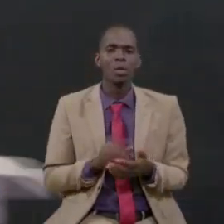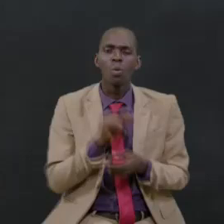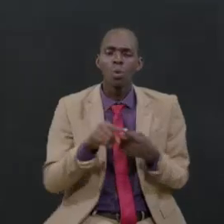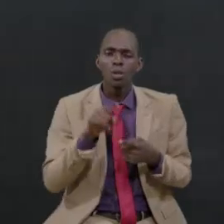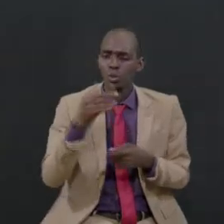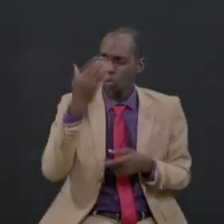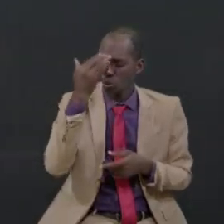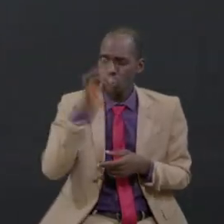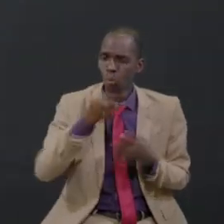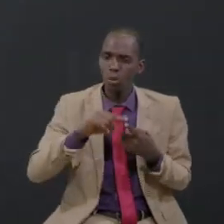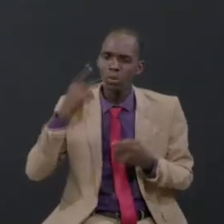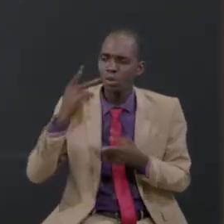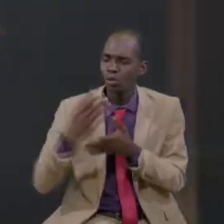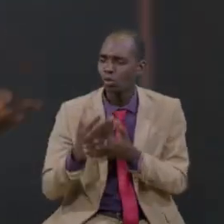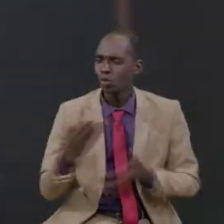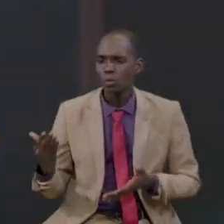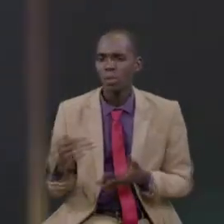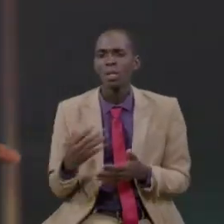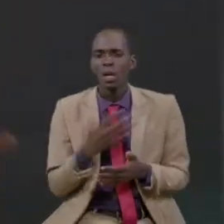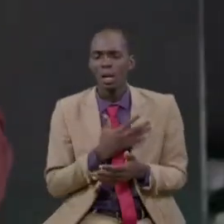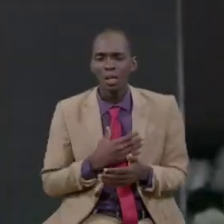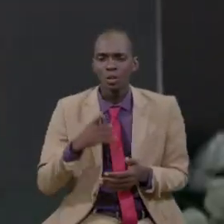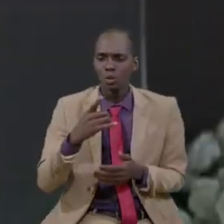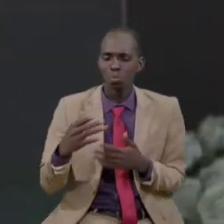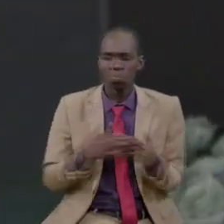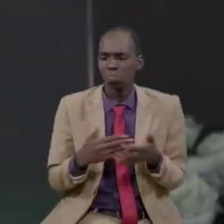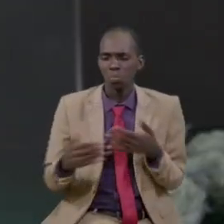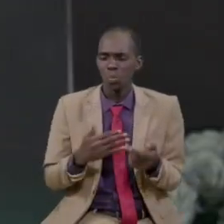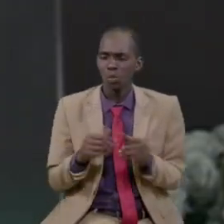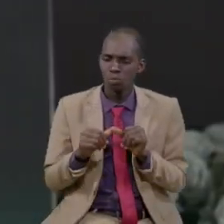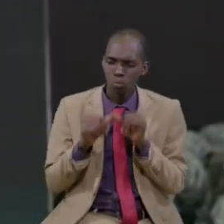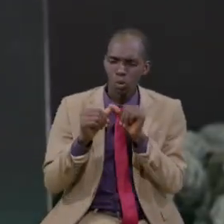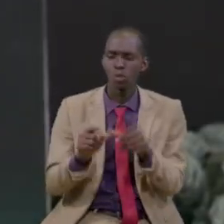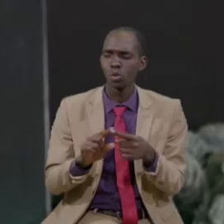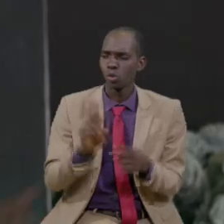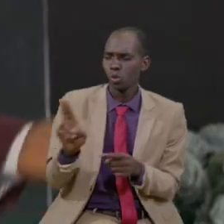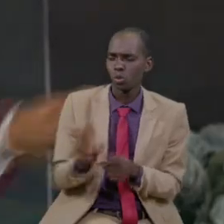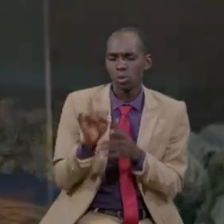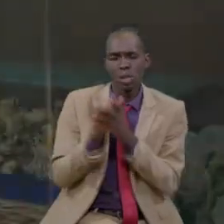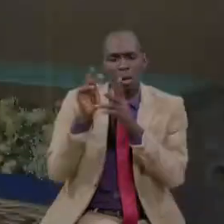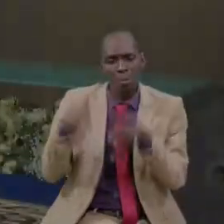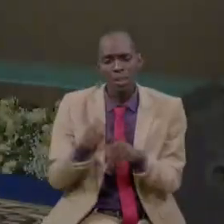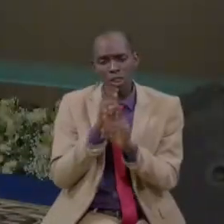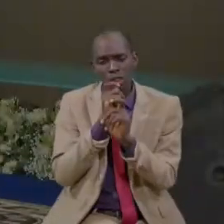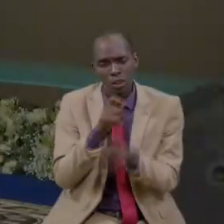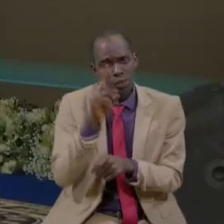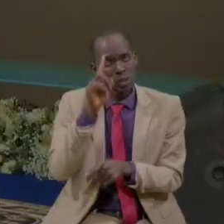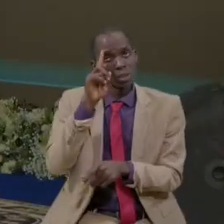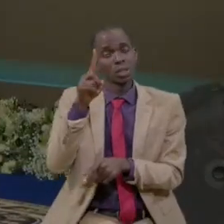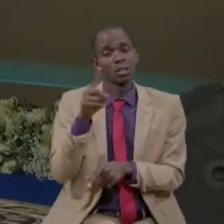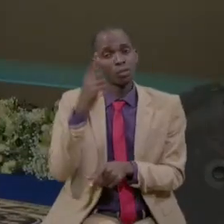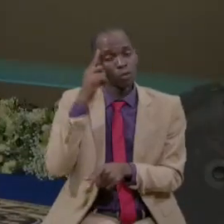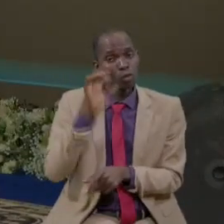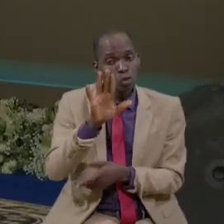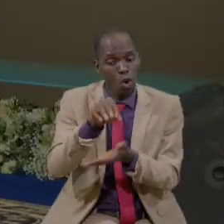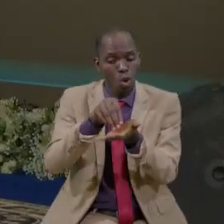using their gifts so that your own ministry will prosper, your own ministry will grow, and